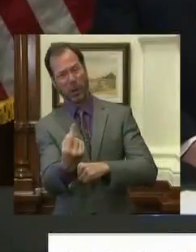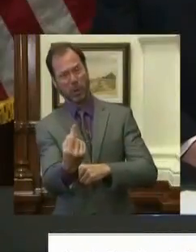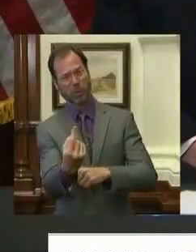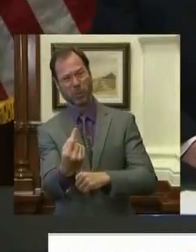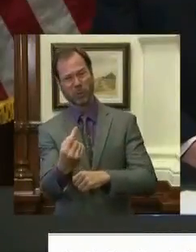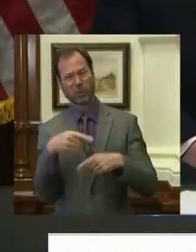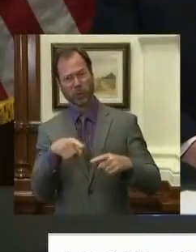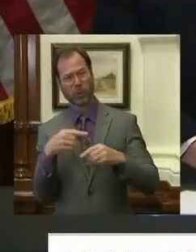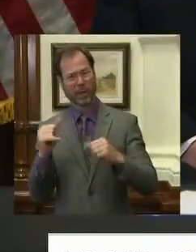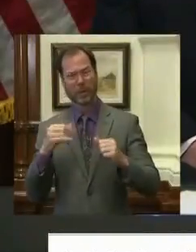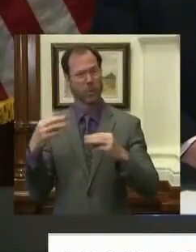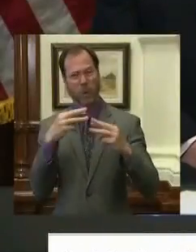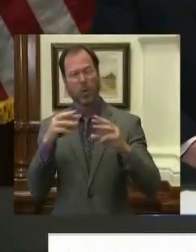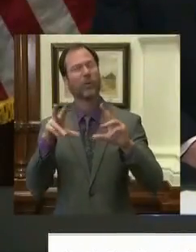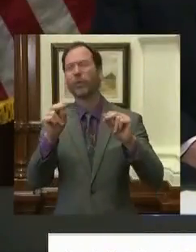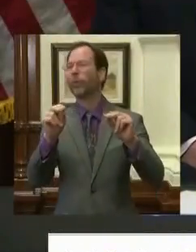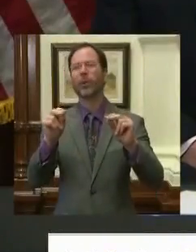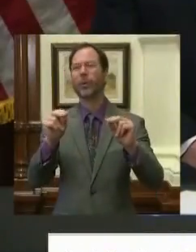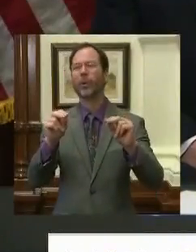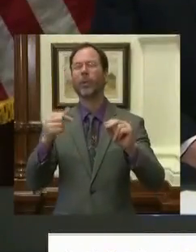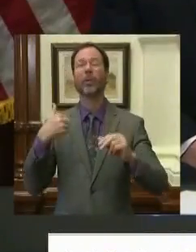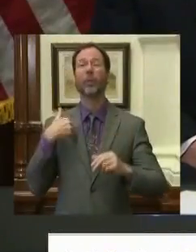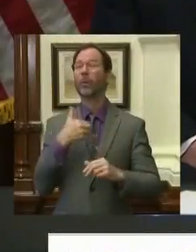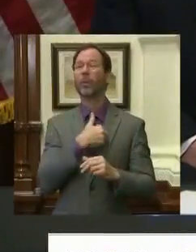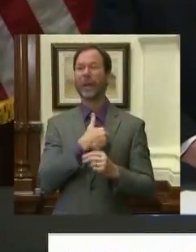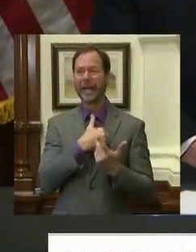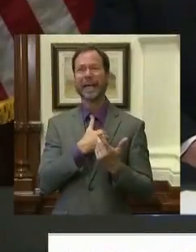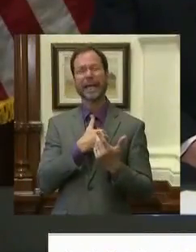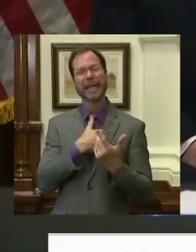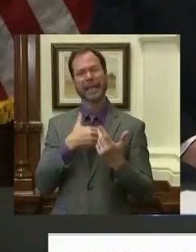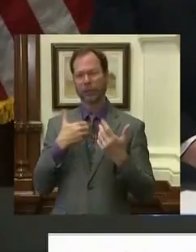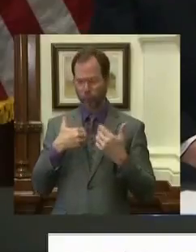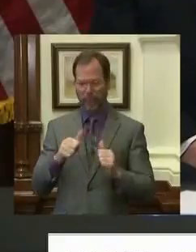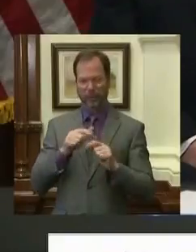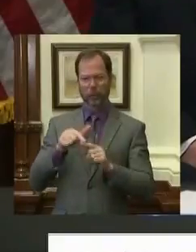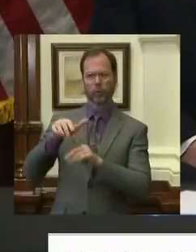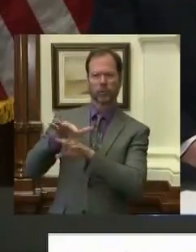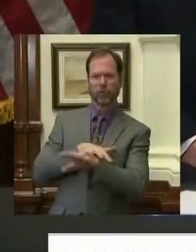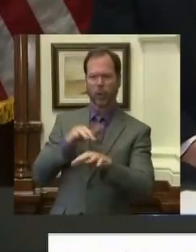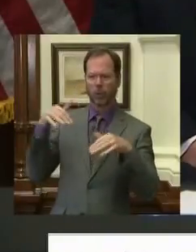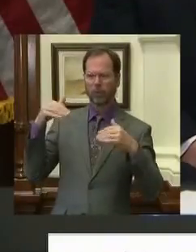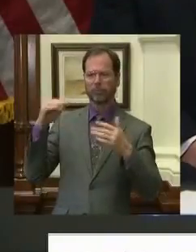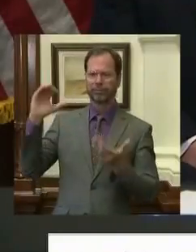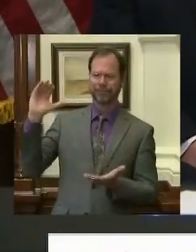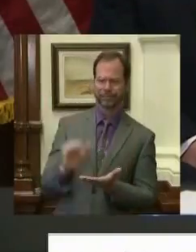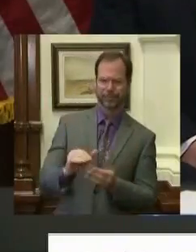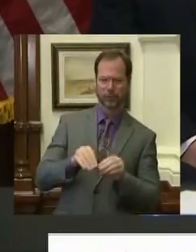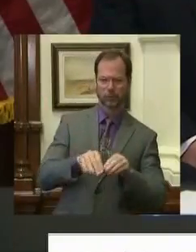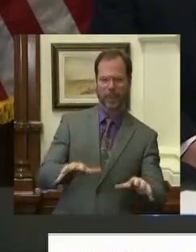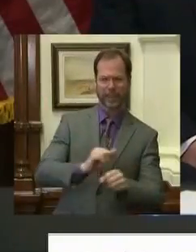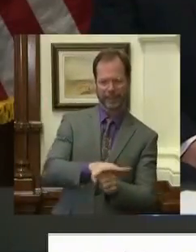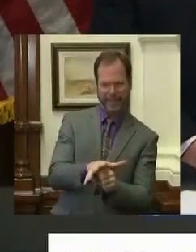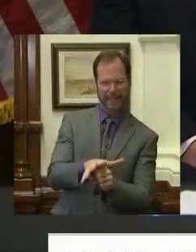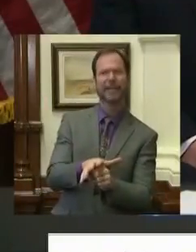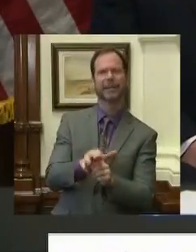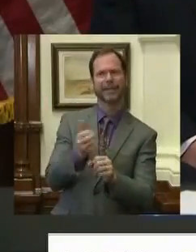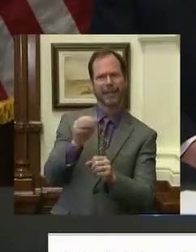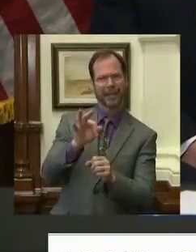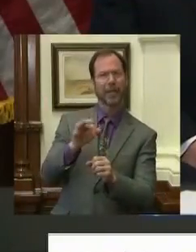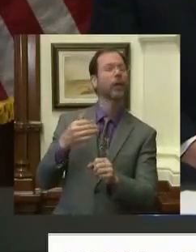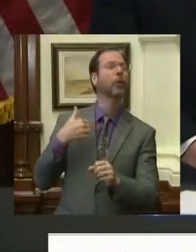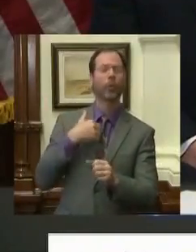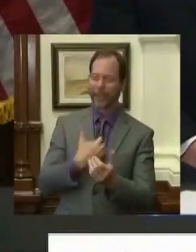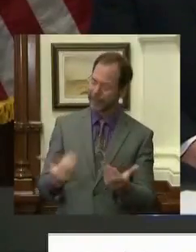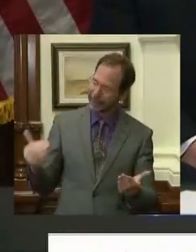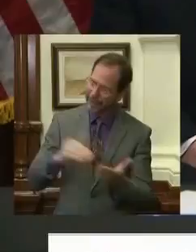Just as we united as one state to slow COVID-19, we must also come together to begin rebuilding